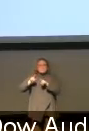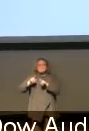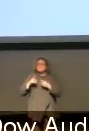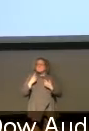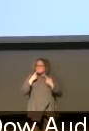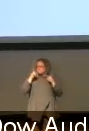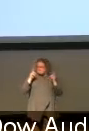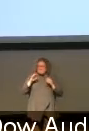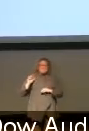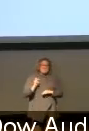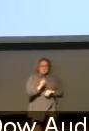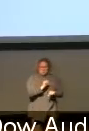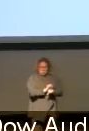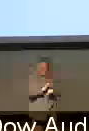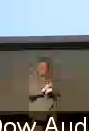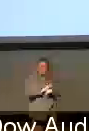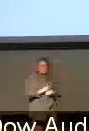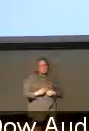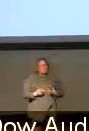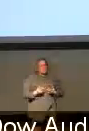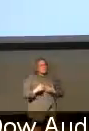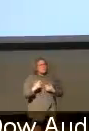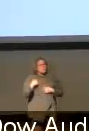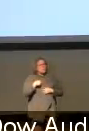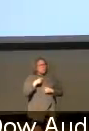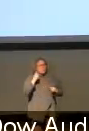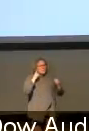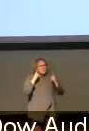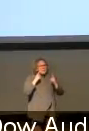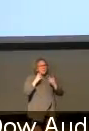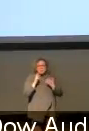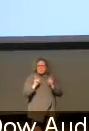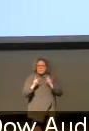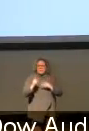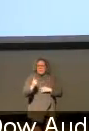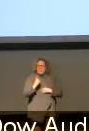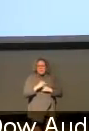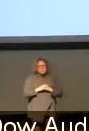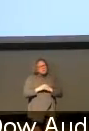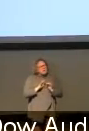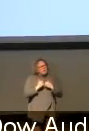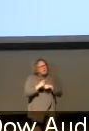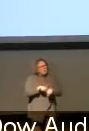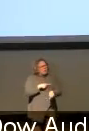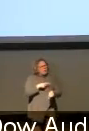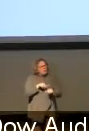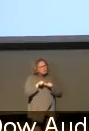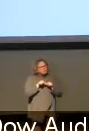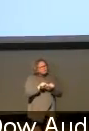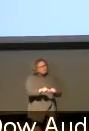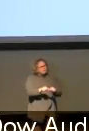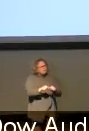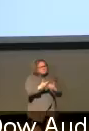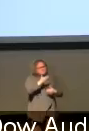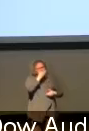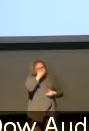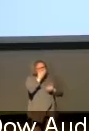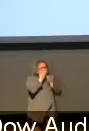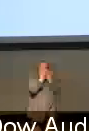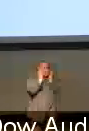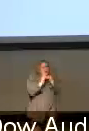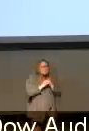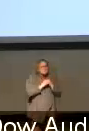often hear, and Dr. Desmond's mentioned, how long do I have to wear a mask? We ask that you wear a mask until